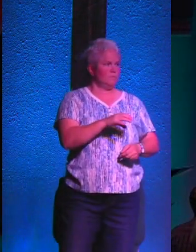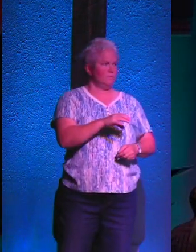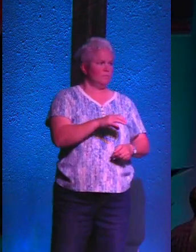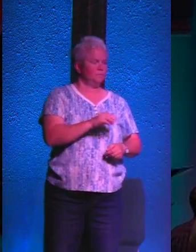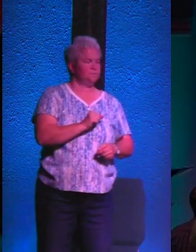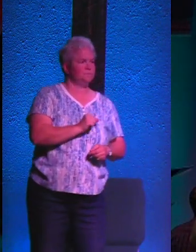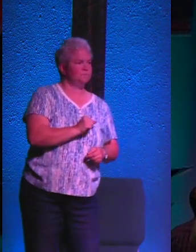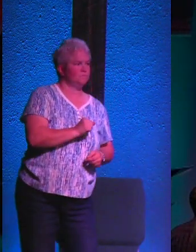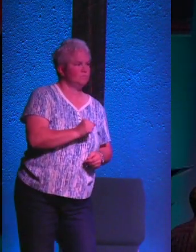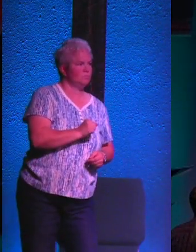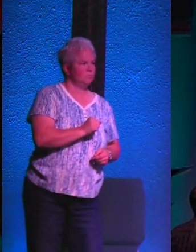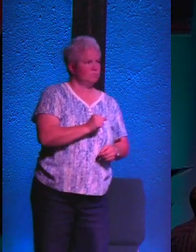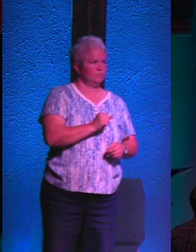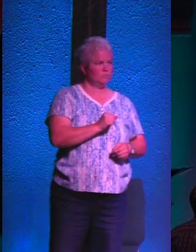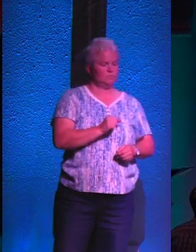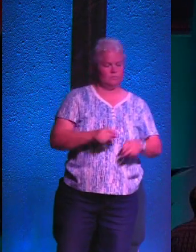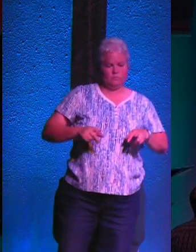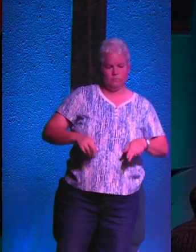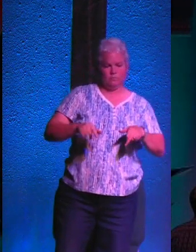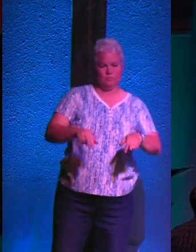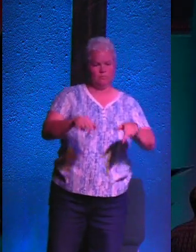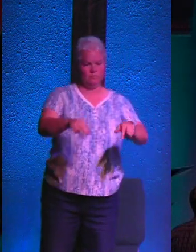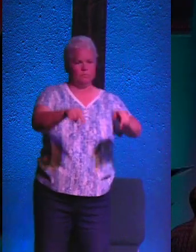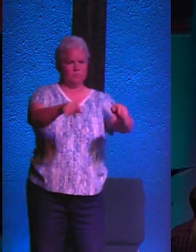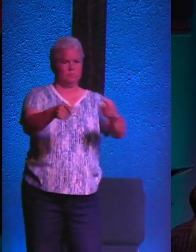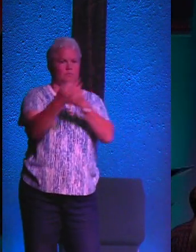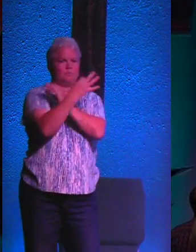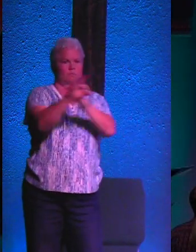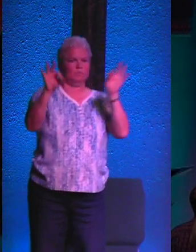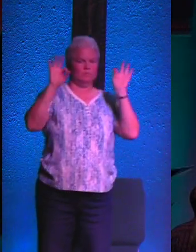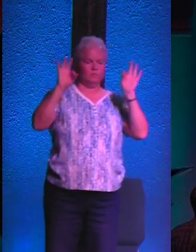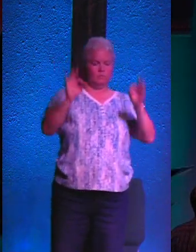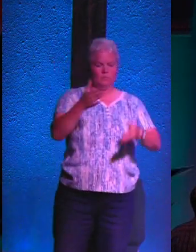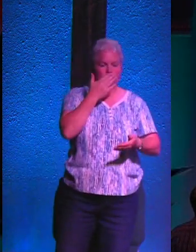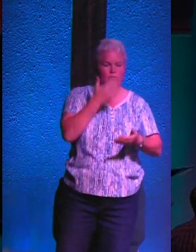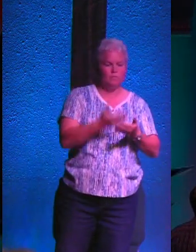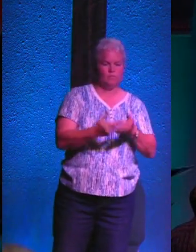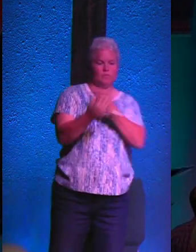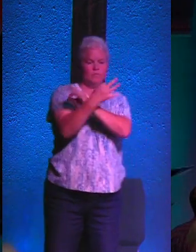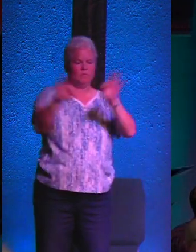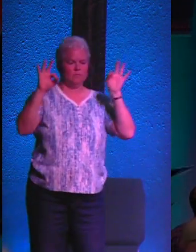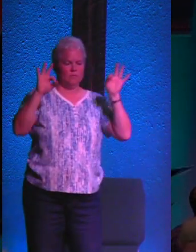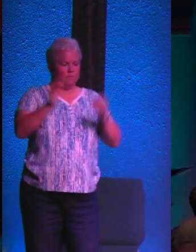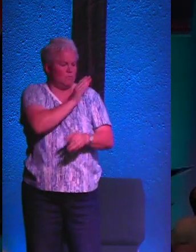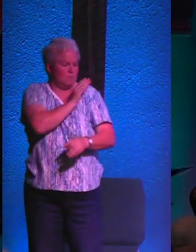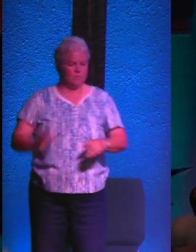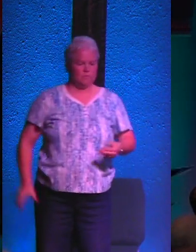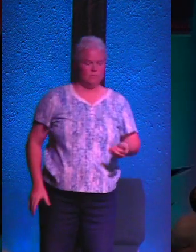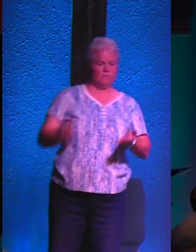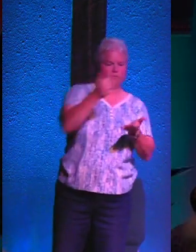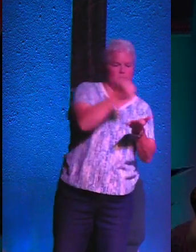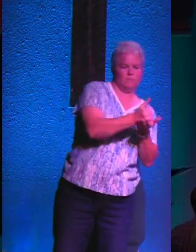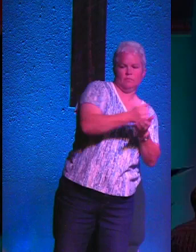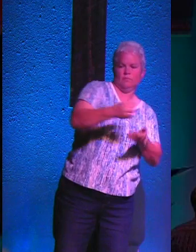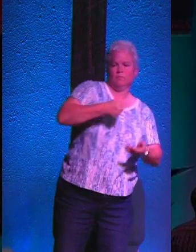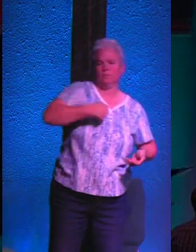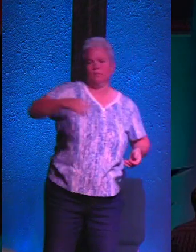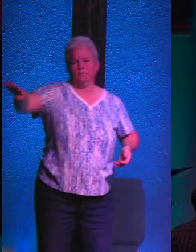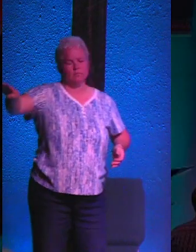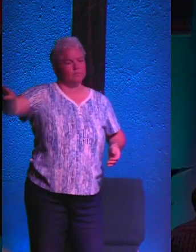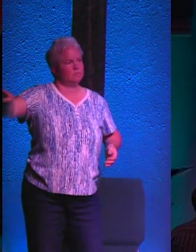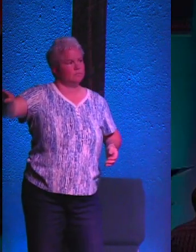that by any means, but we walk in that freedom, and it's good to be free in Christ. Amen. Away from